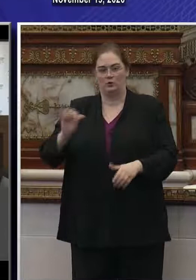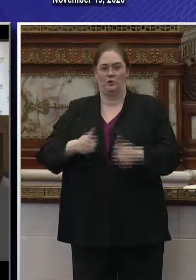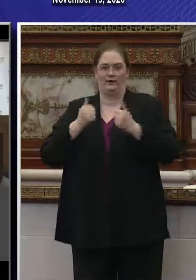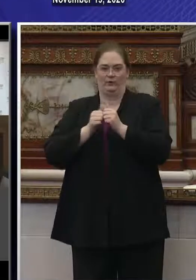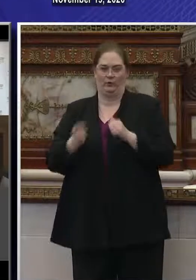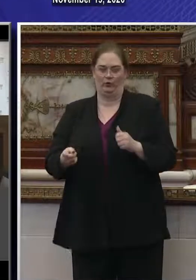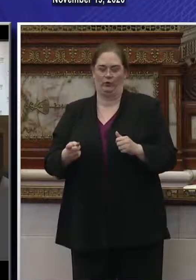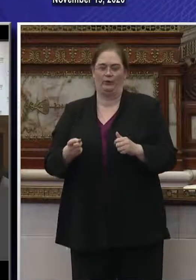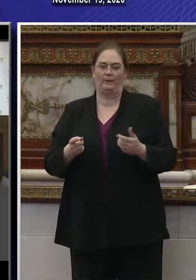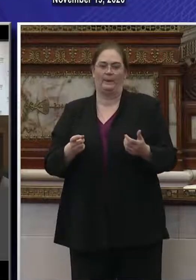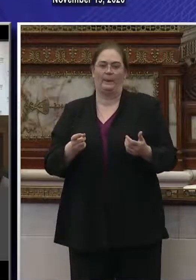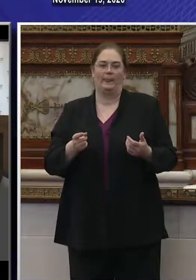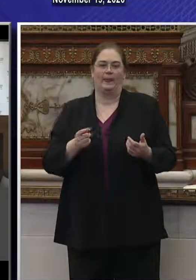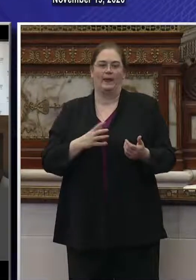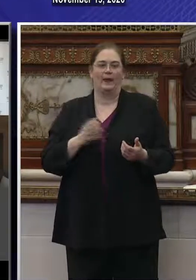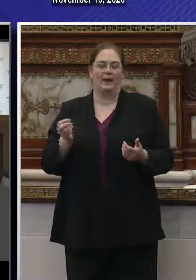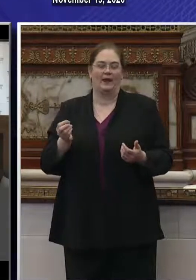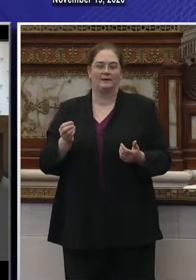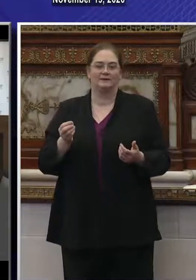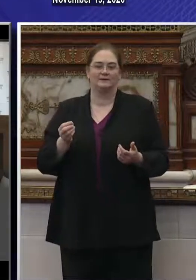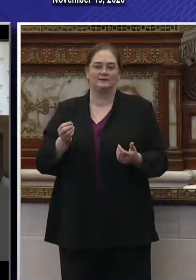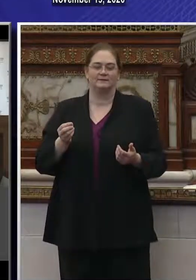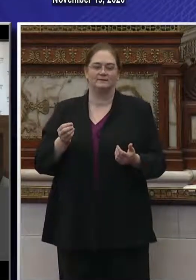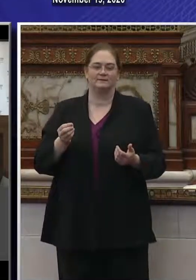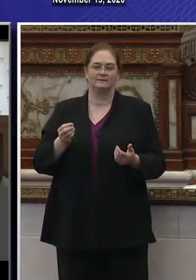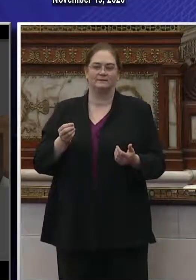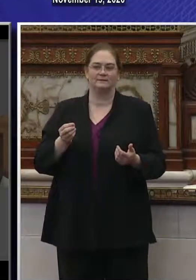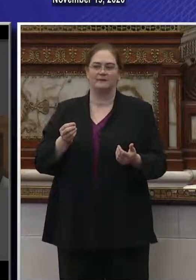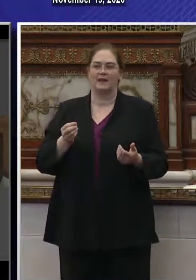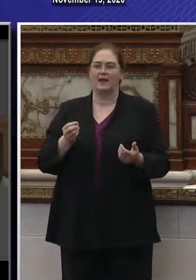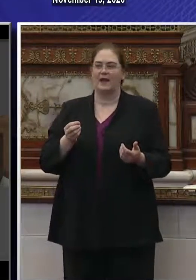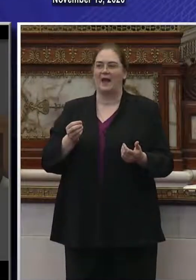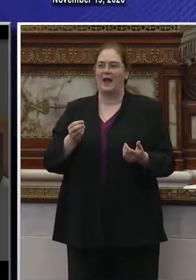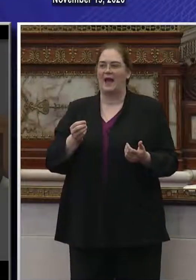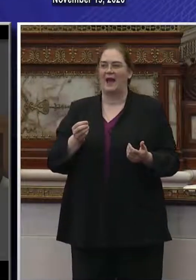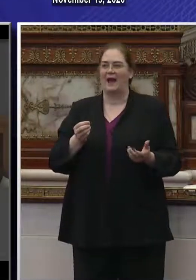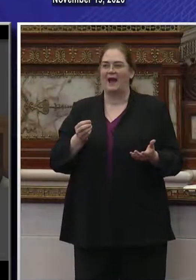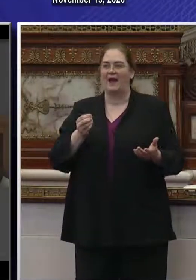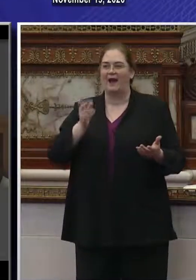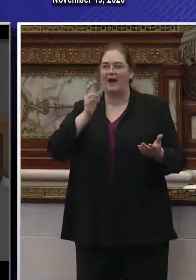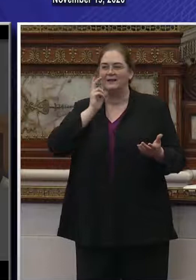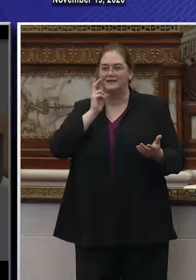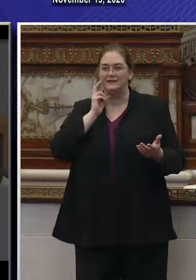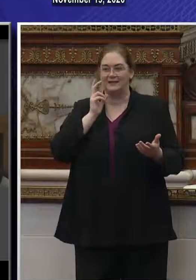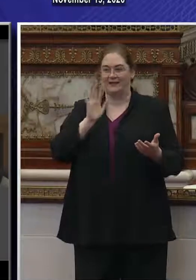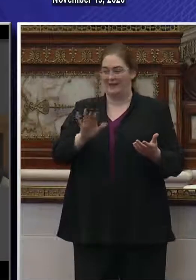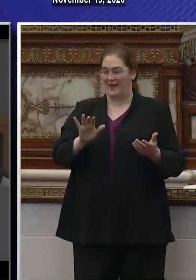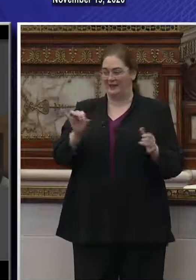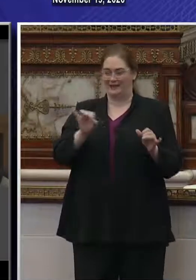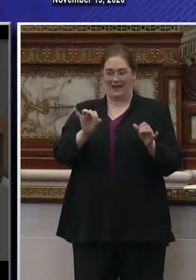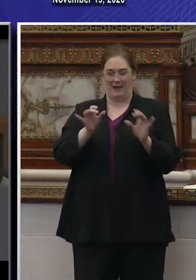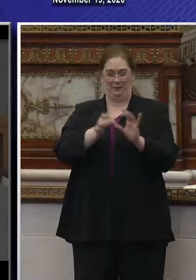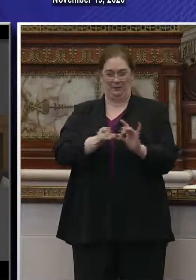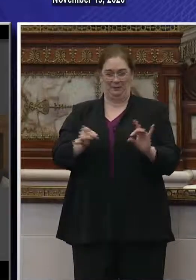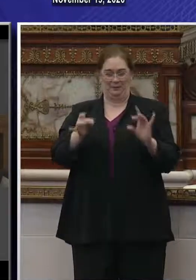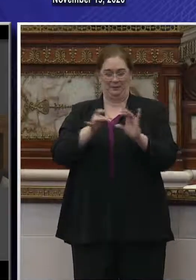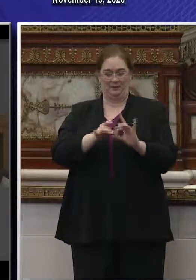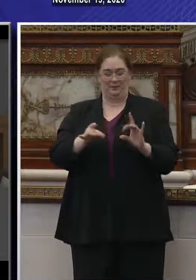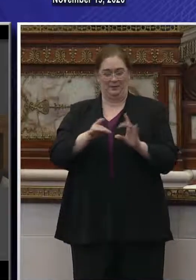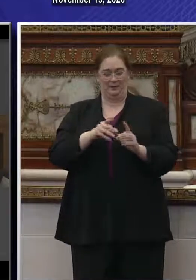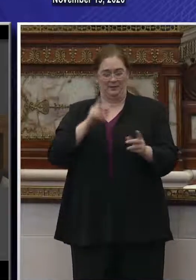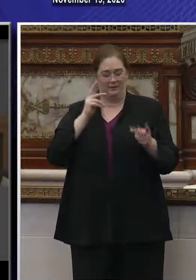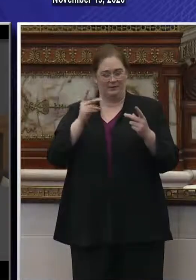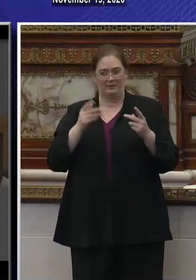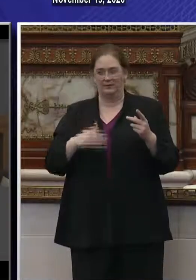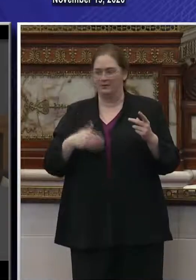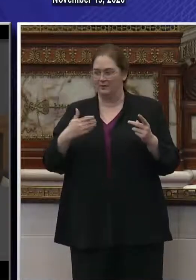live with her. And I see this narrative being played out a lot in my patients that